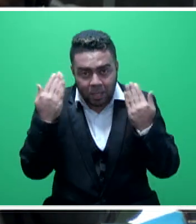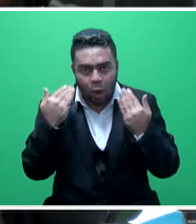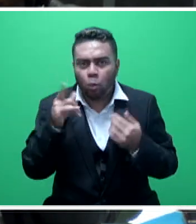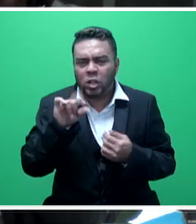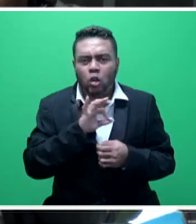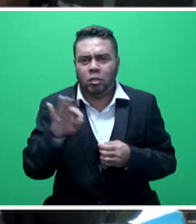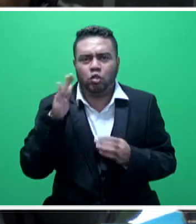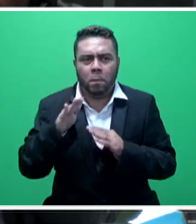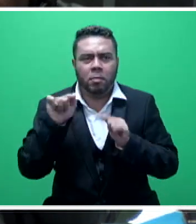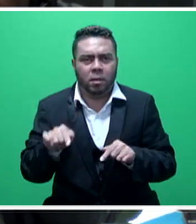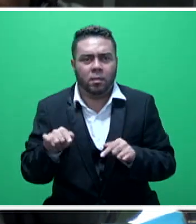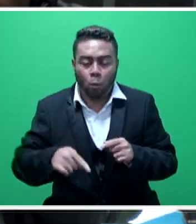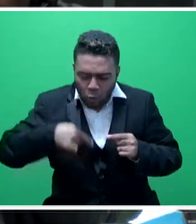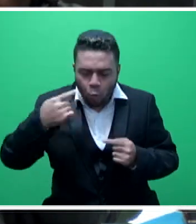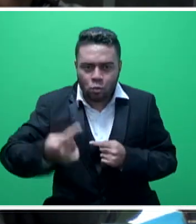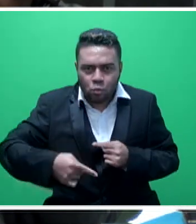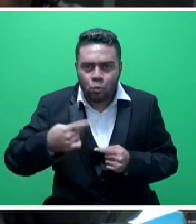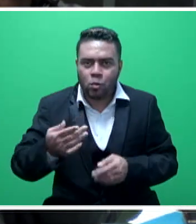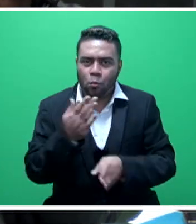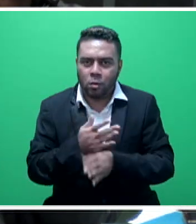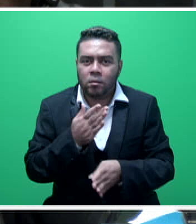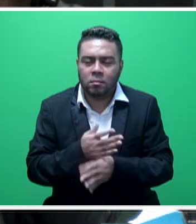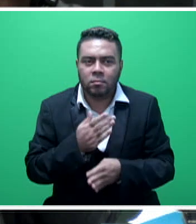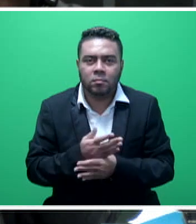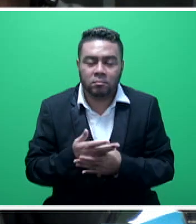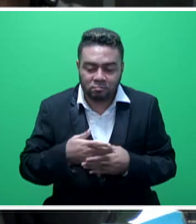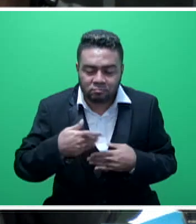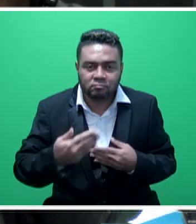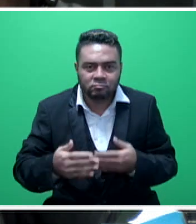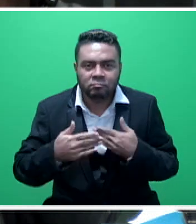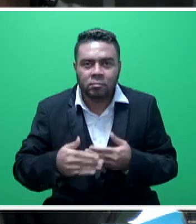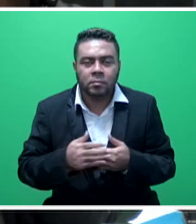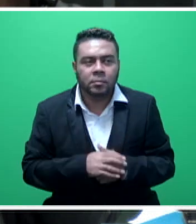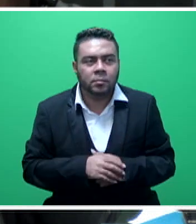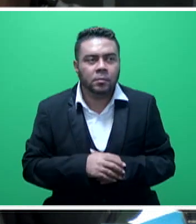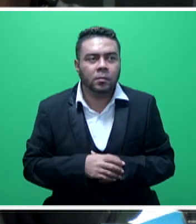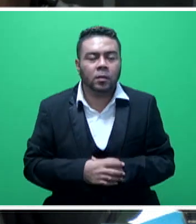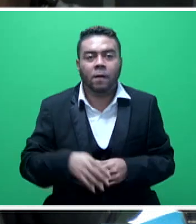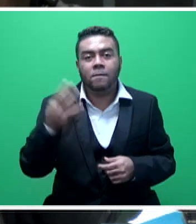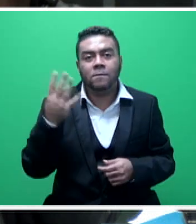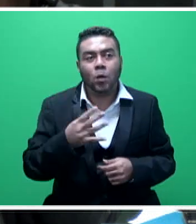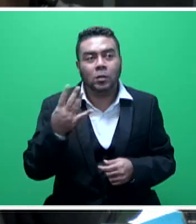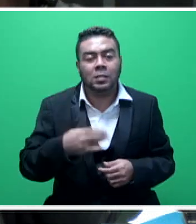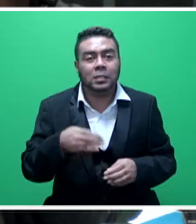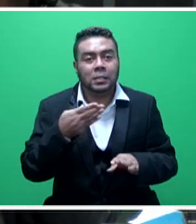not stop there. We continued, we worked on. So initially we bought and received 14 new ventilator machines, which we